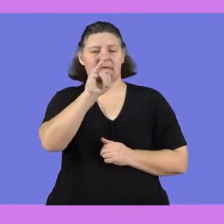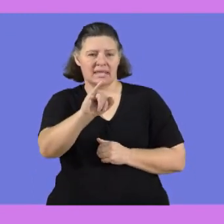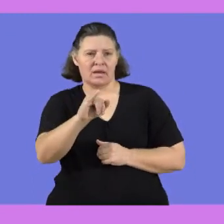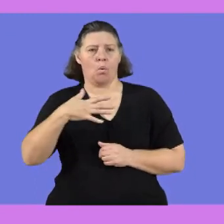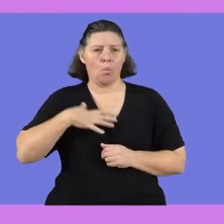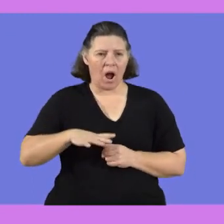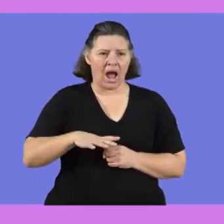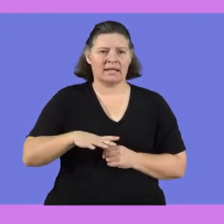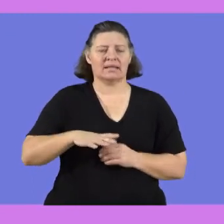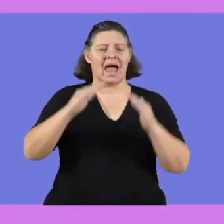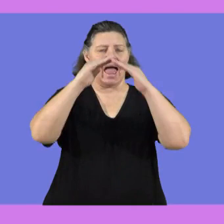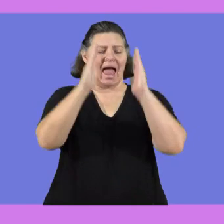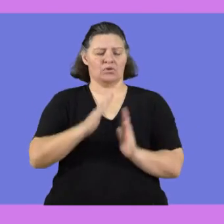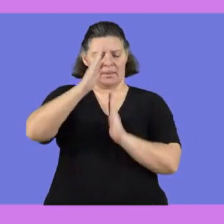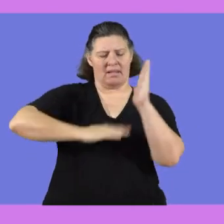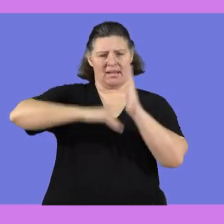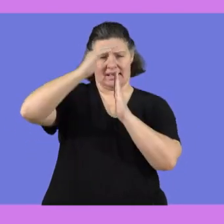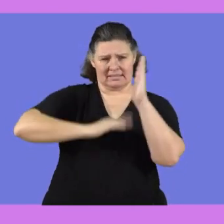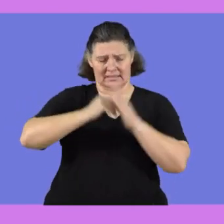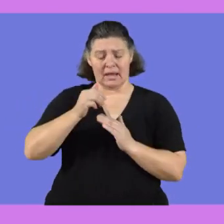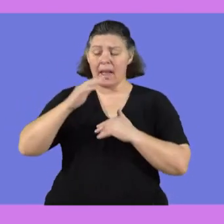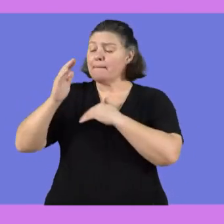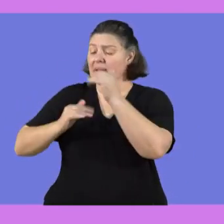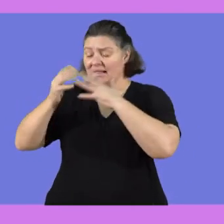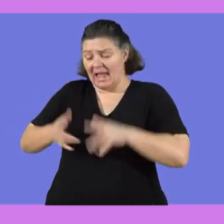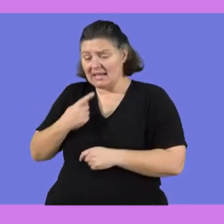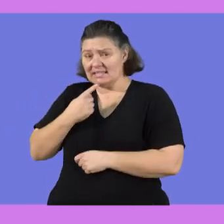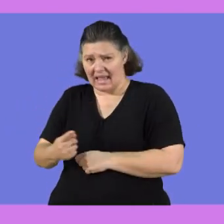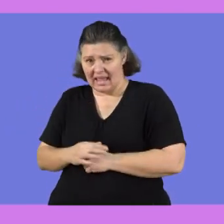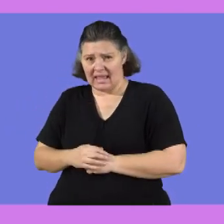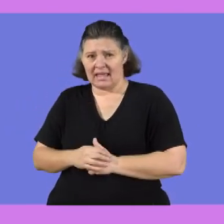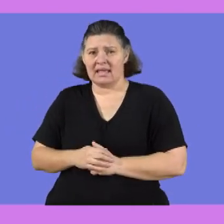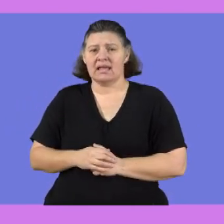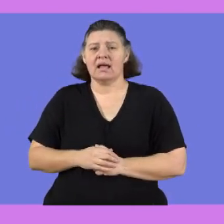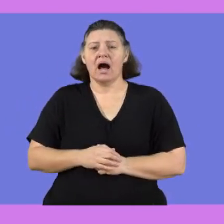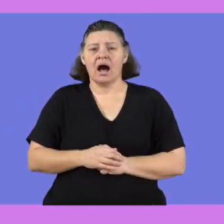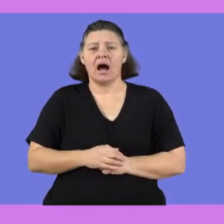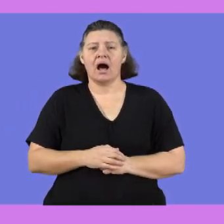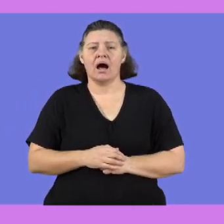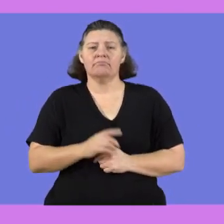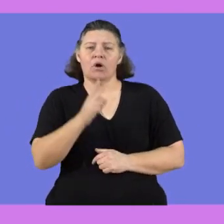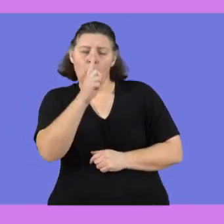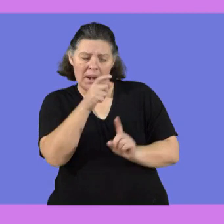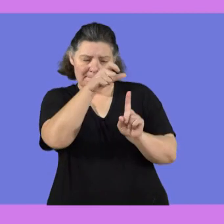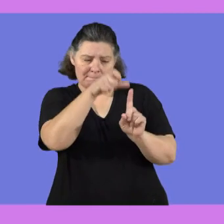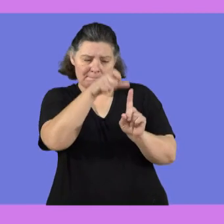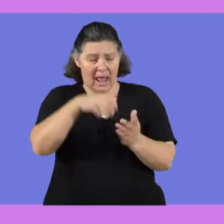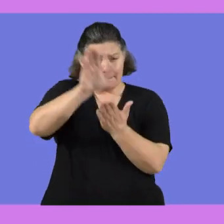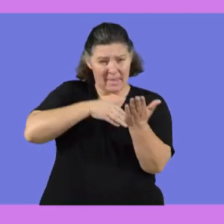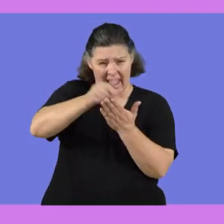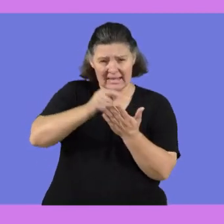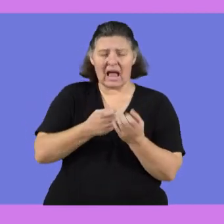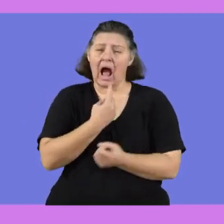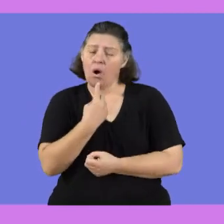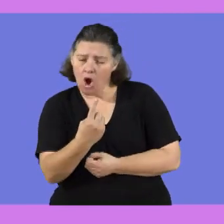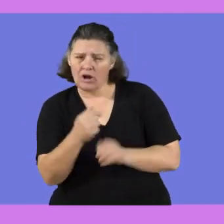to paint her house. The builder has told her that one person will take 6 days to complete